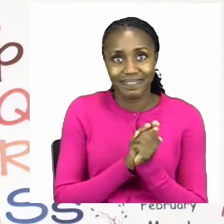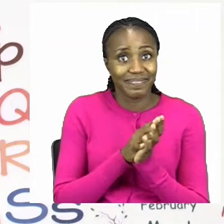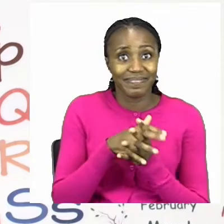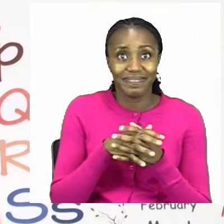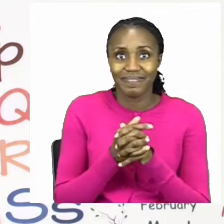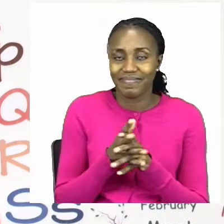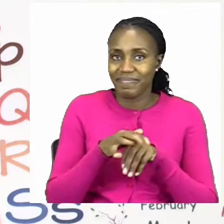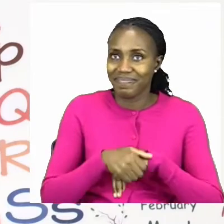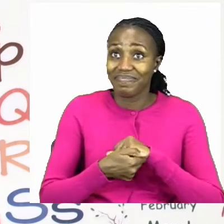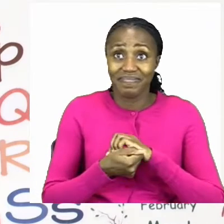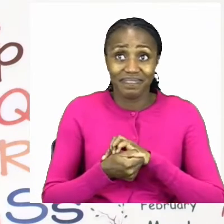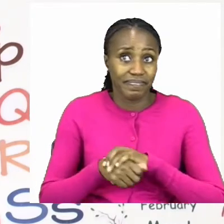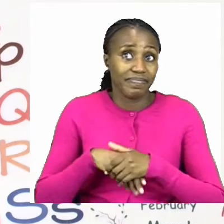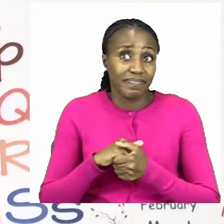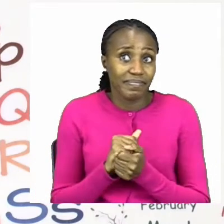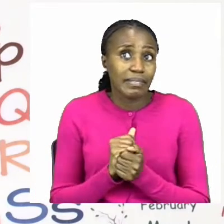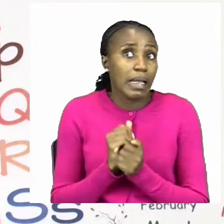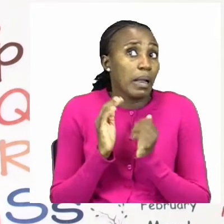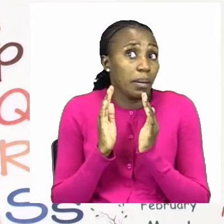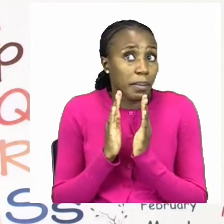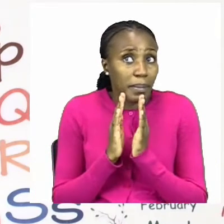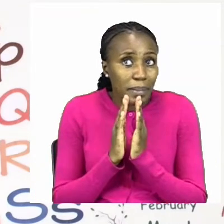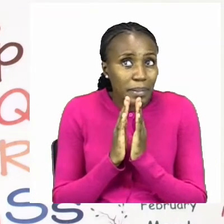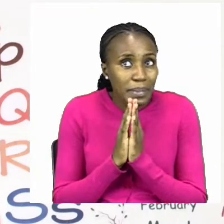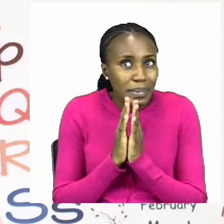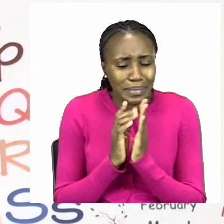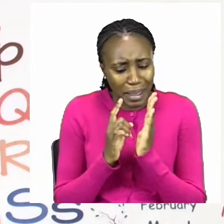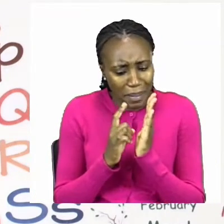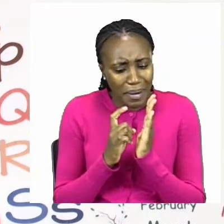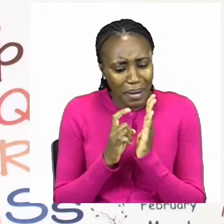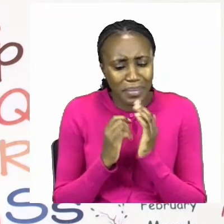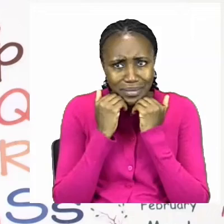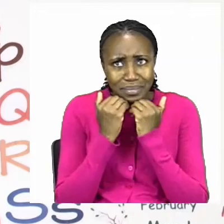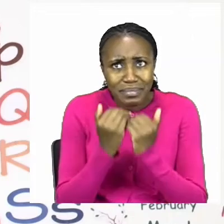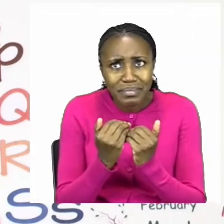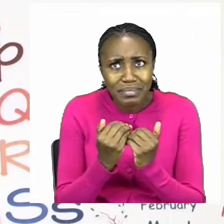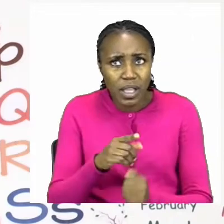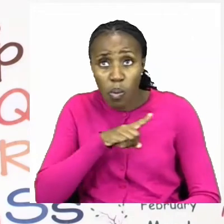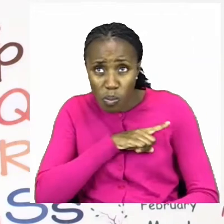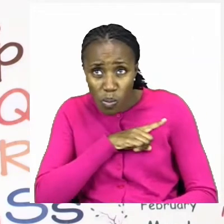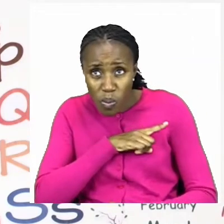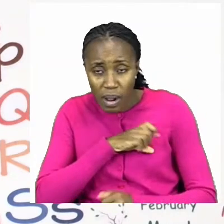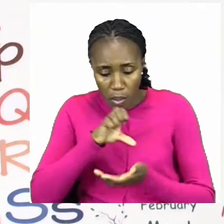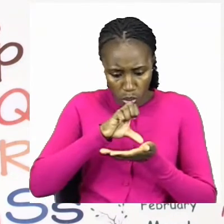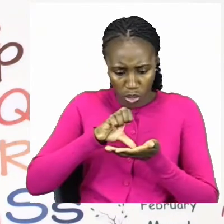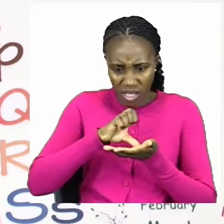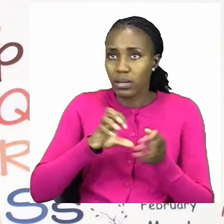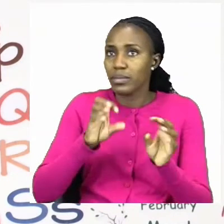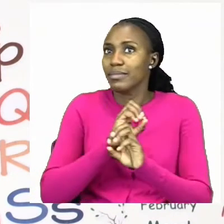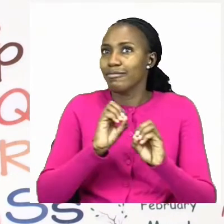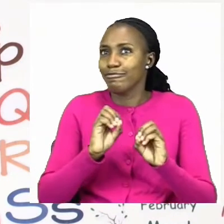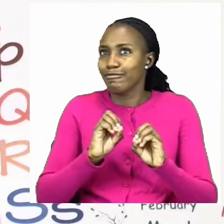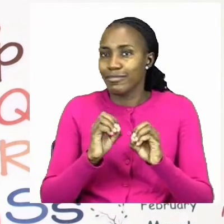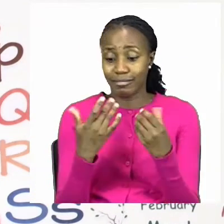in, rub it in. Now, remember everyone, sanitizing keeps all the nasty germs away and it leaves